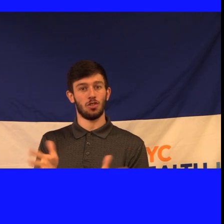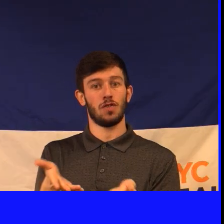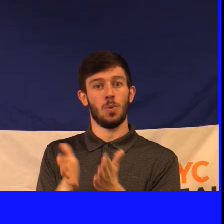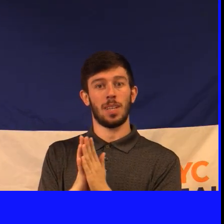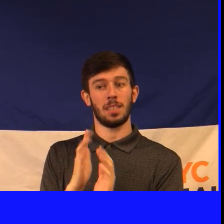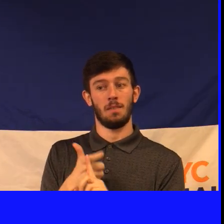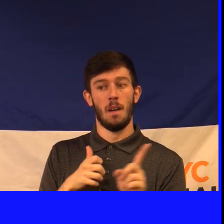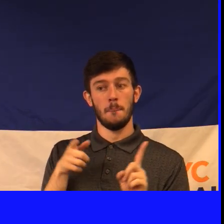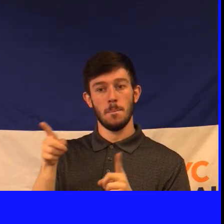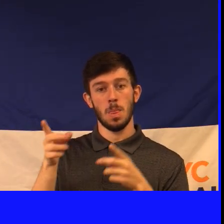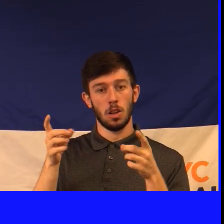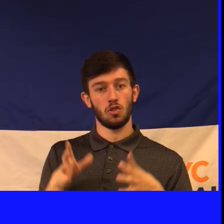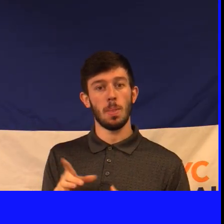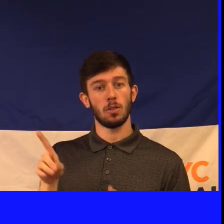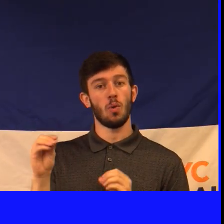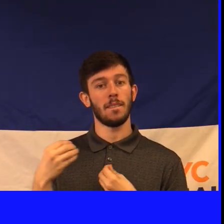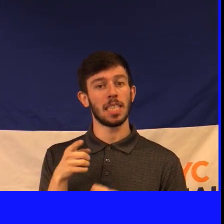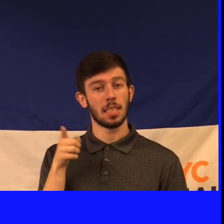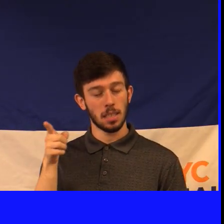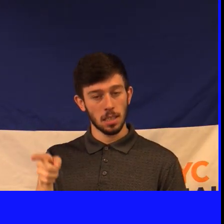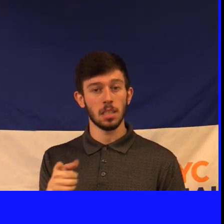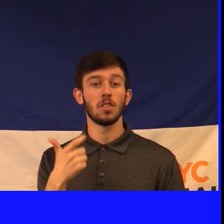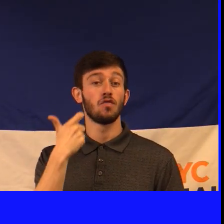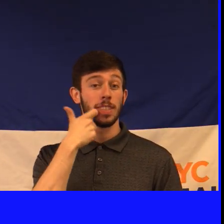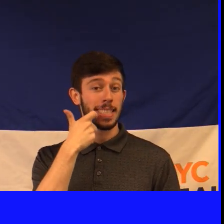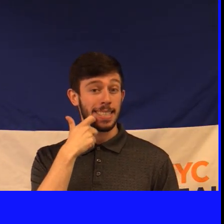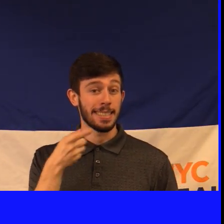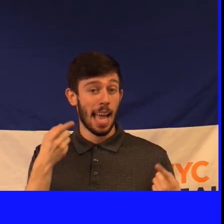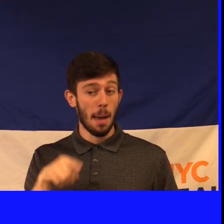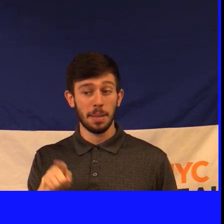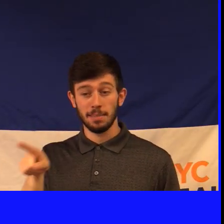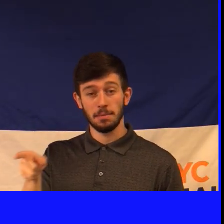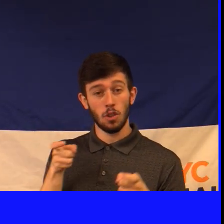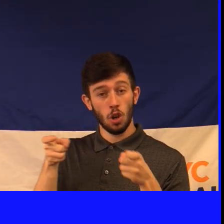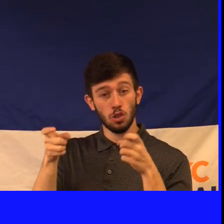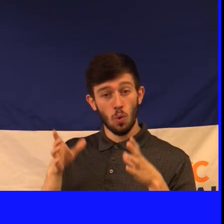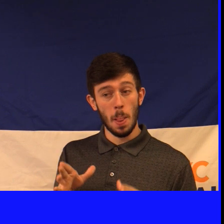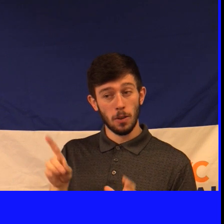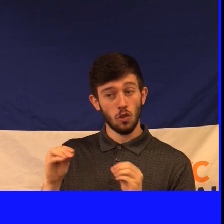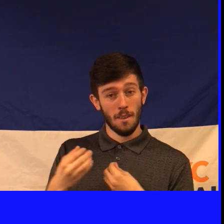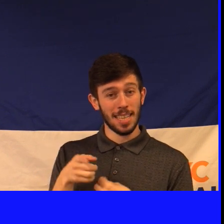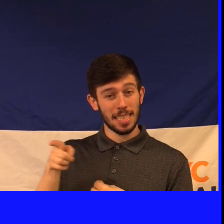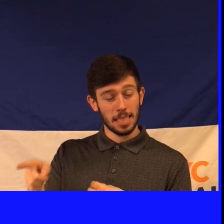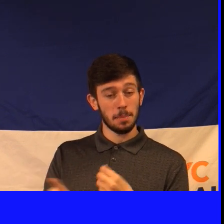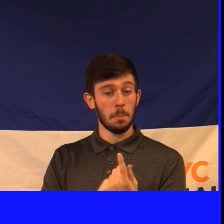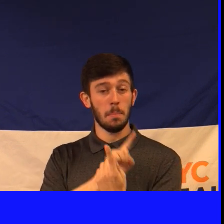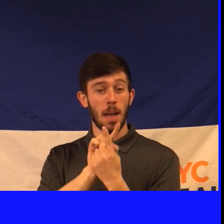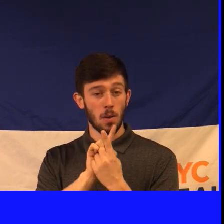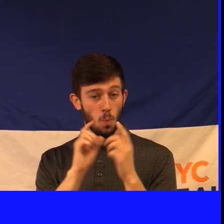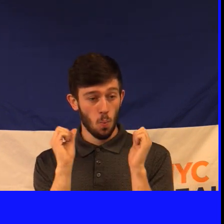the Controller's Office. More recently, the Controller's Office met with